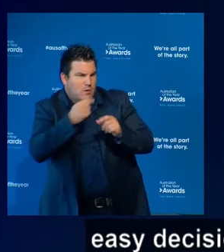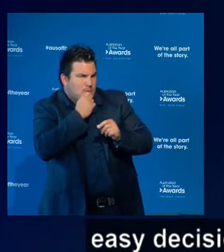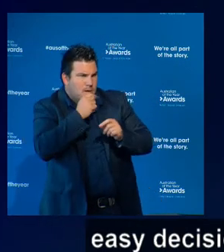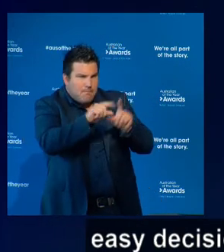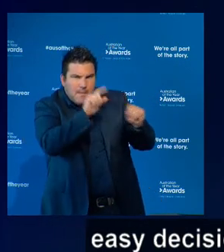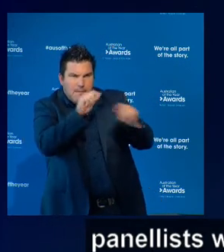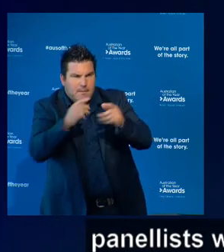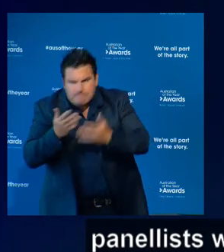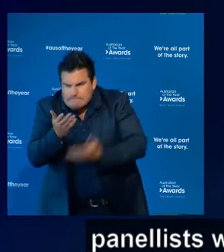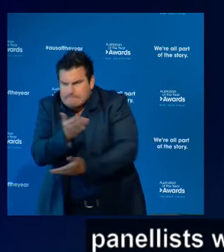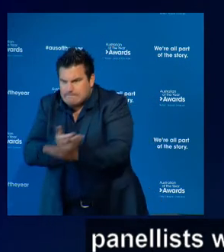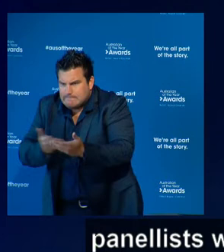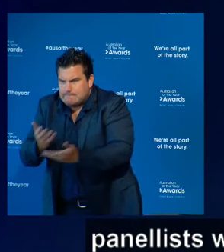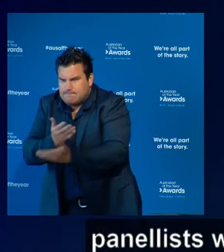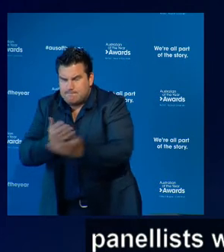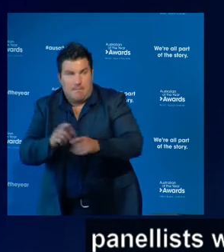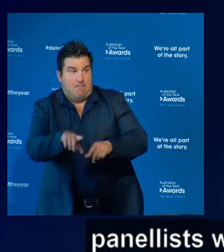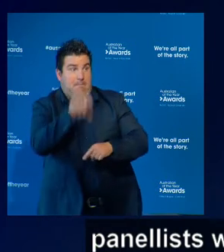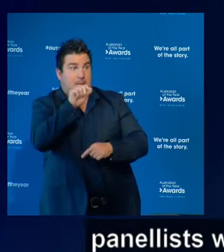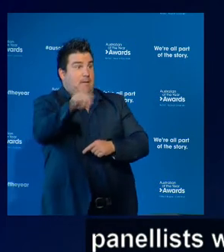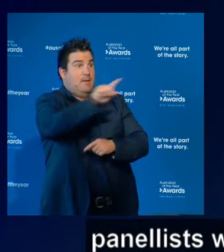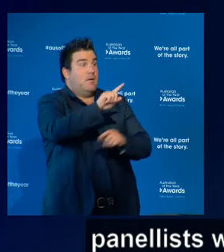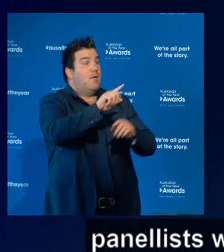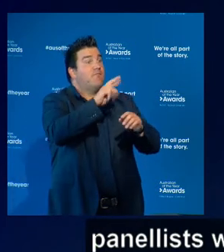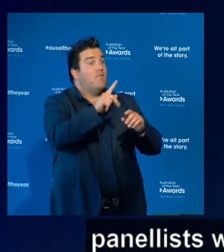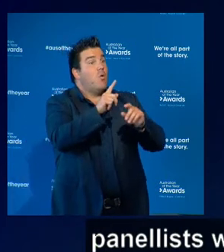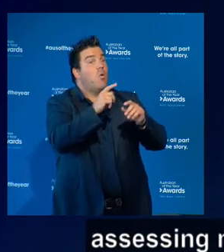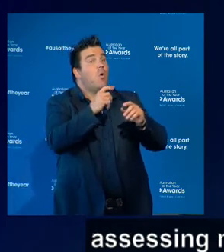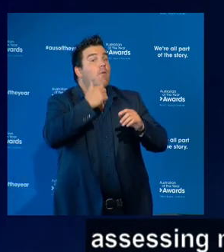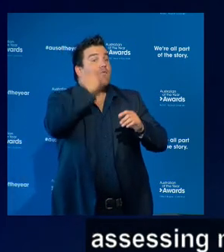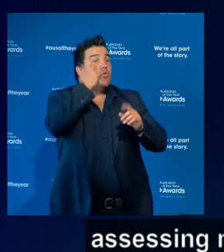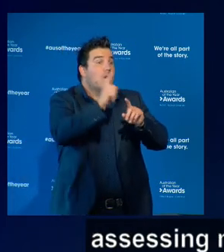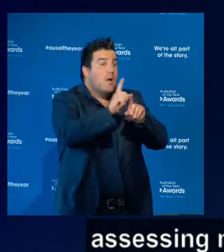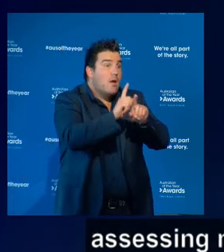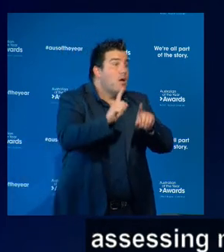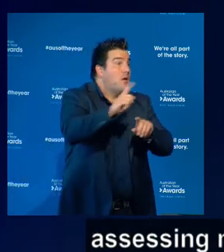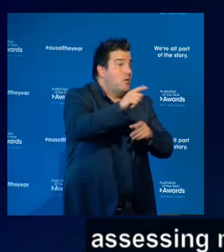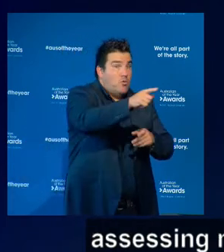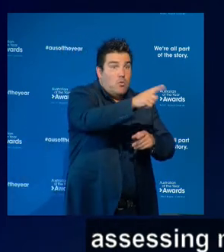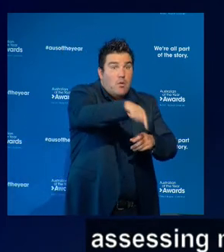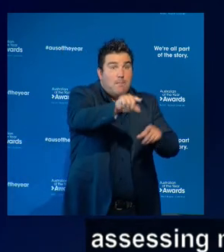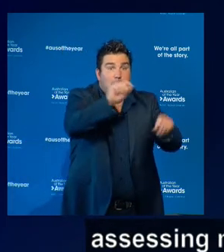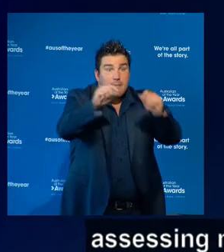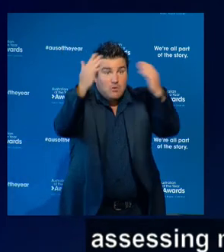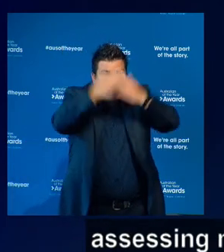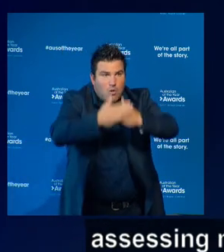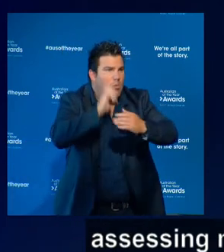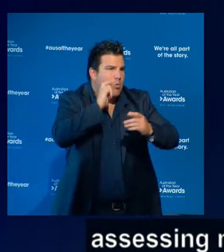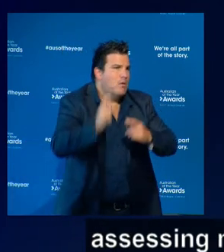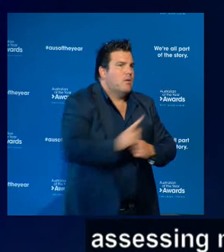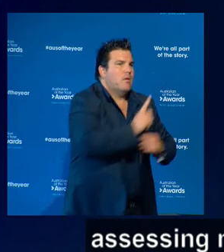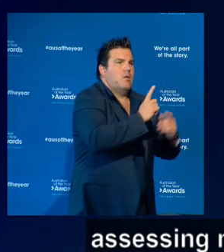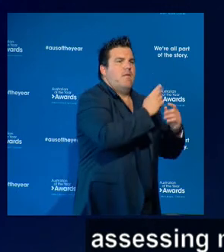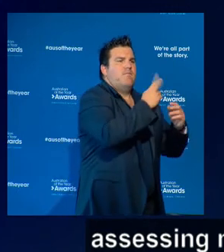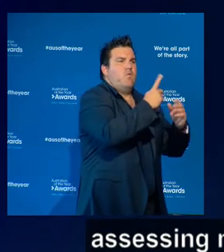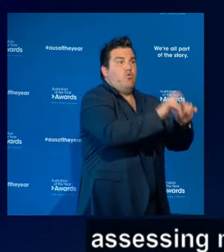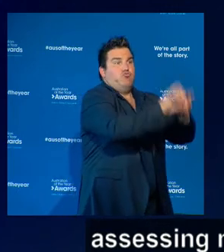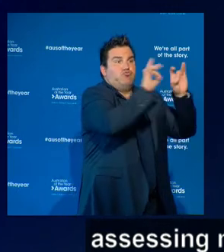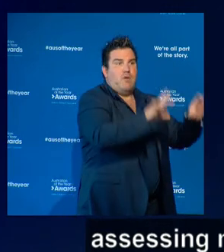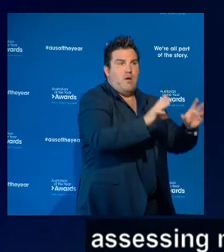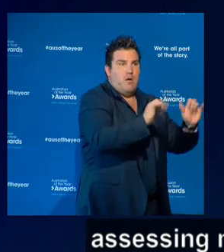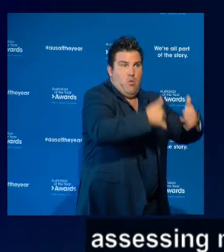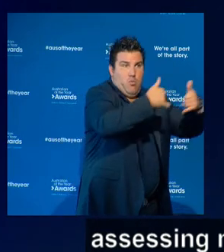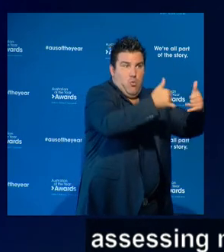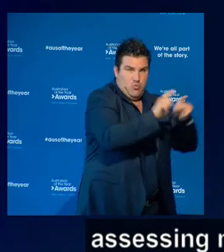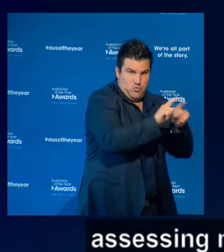the finalists to represent the ACT in the 2021 awards. Our community is filled with many